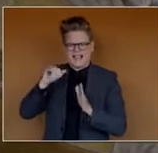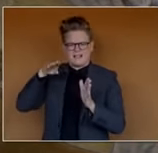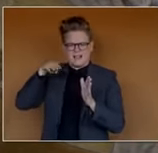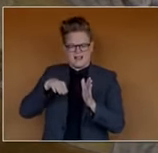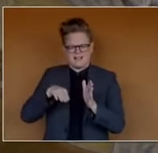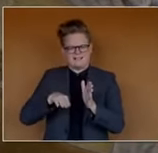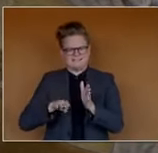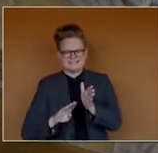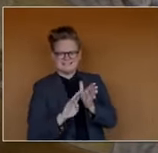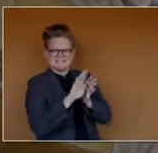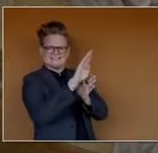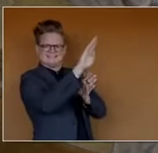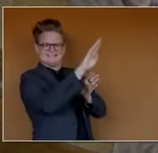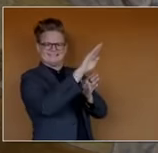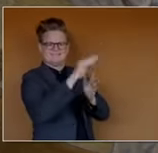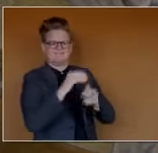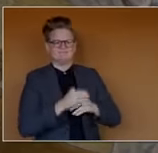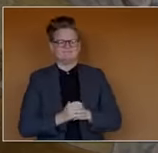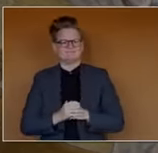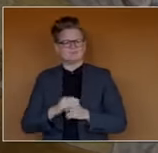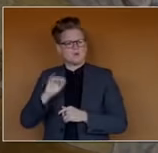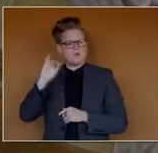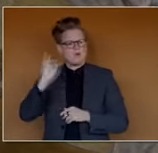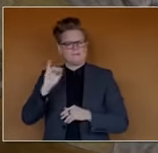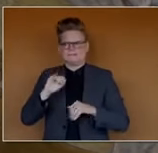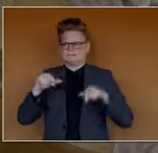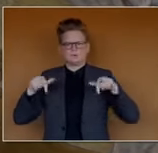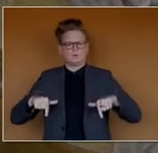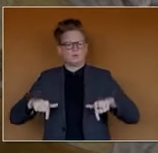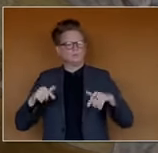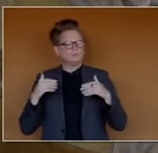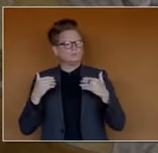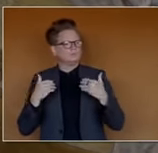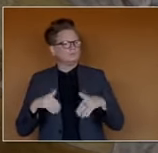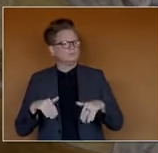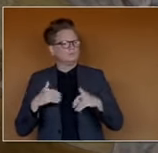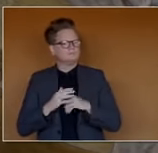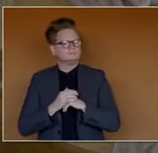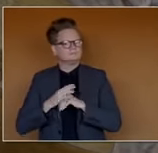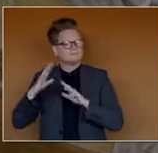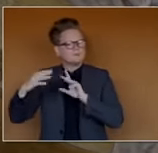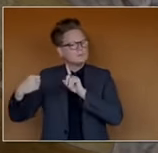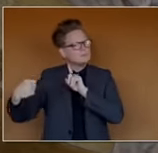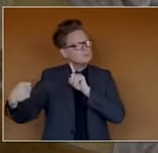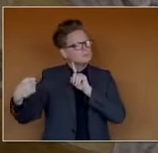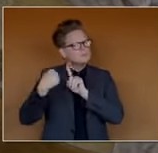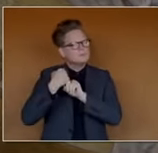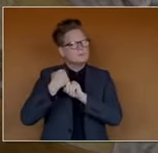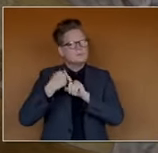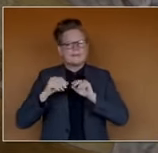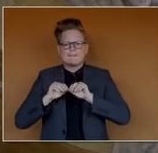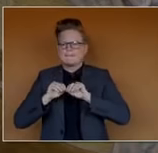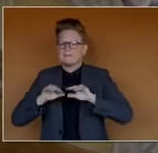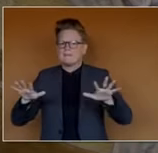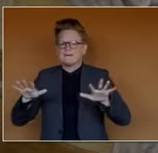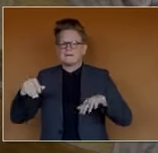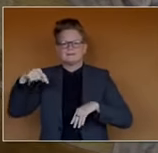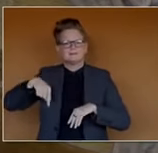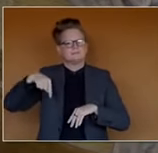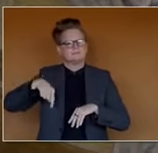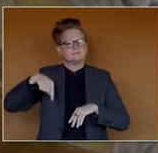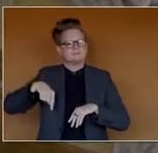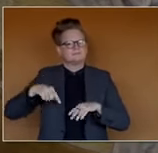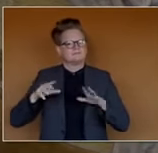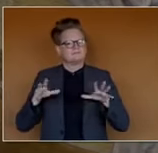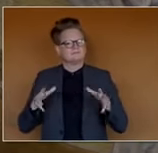Oakland is a city that has been hit hard by this pandemic. And you are going to hear today about